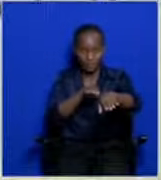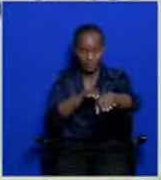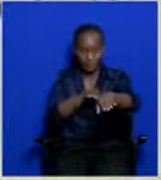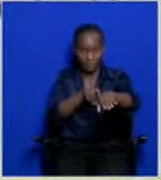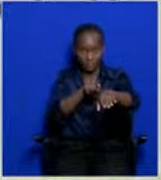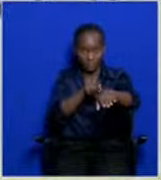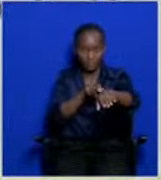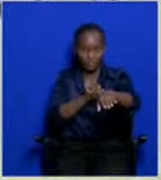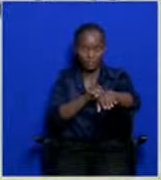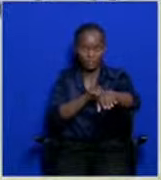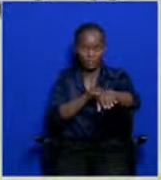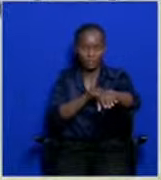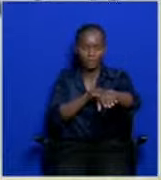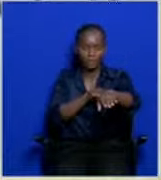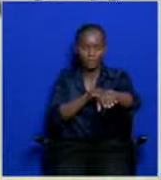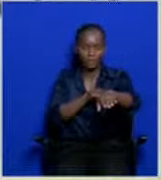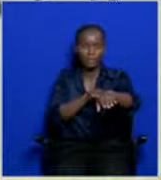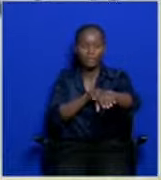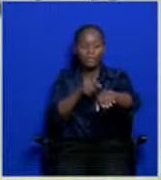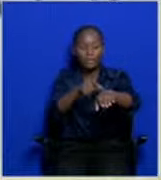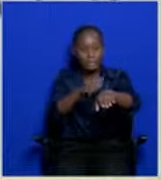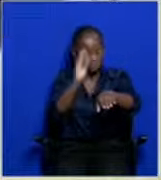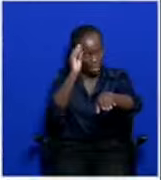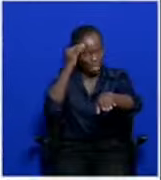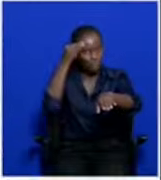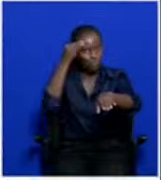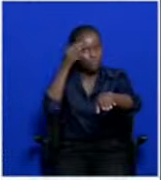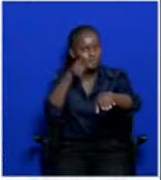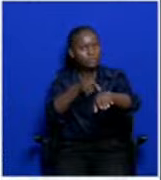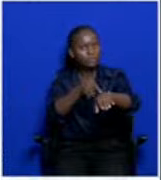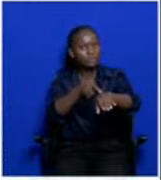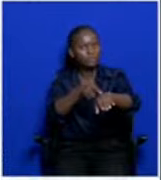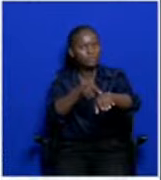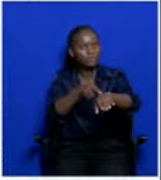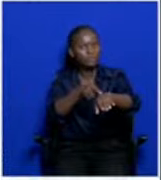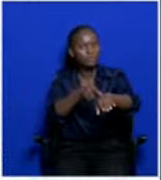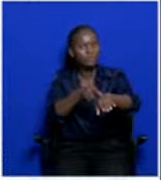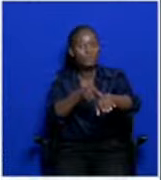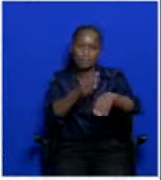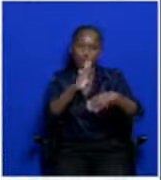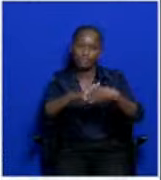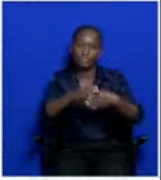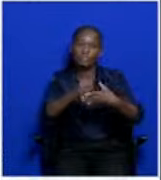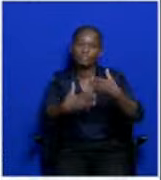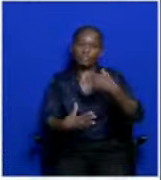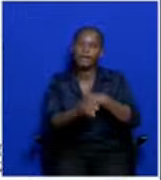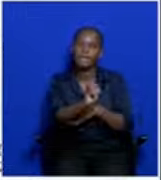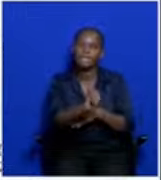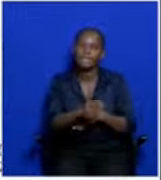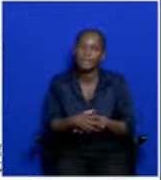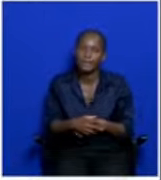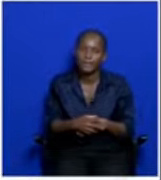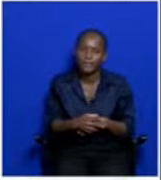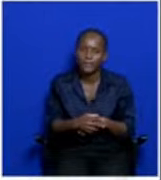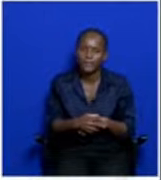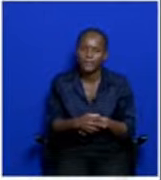I'm interested in for certain reason. Okay, let's go to the next picture.